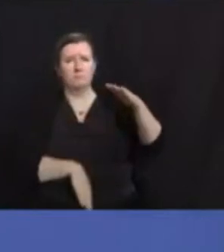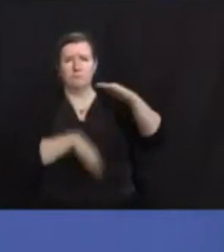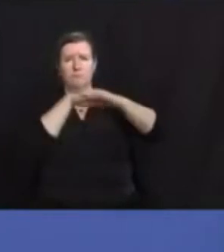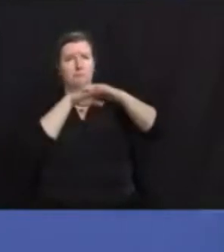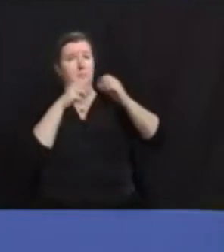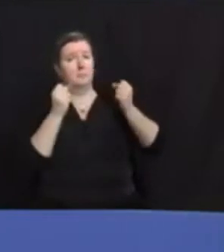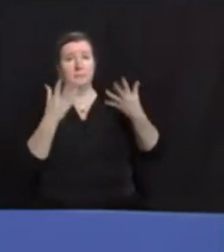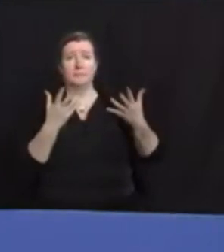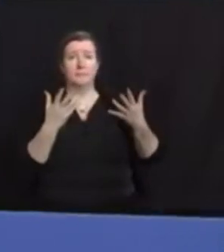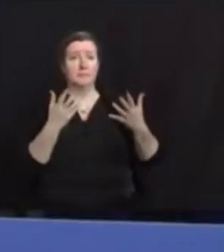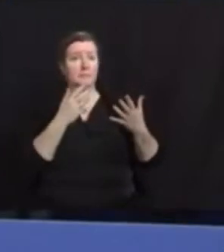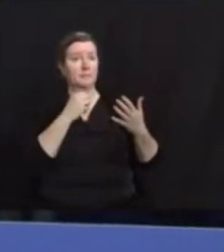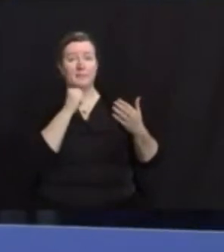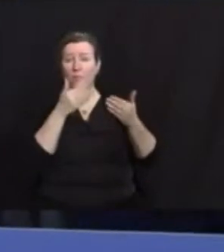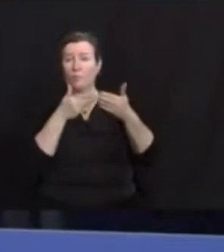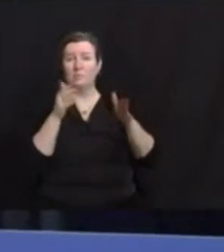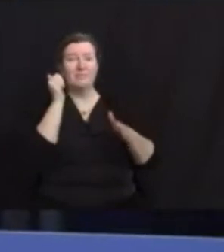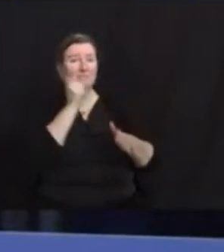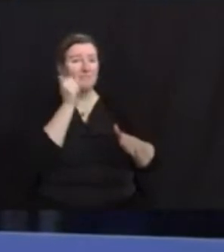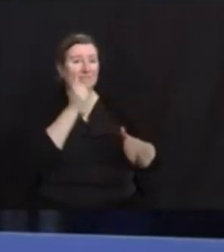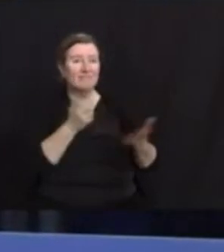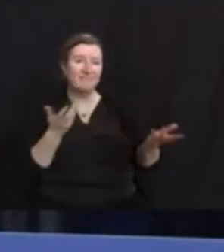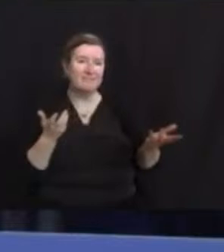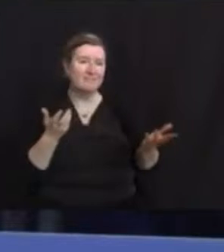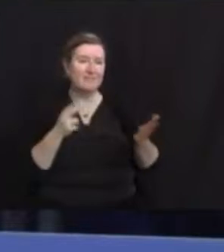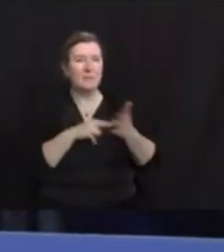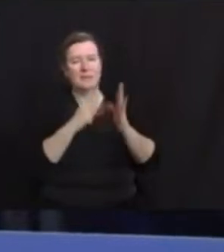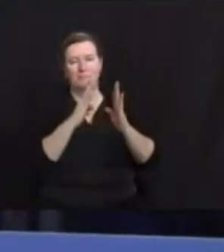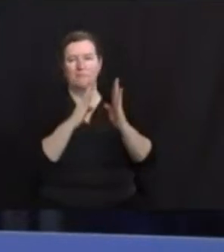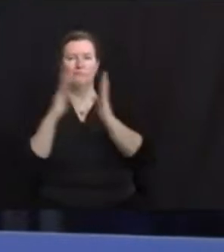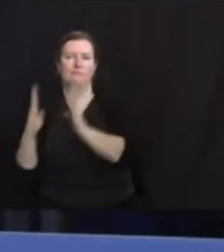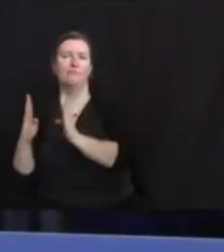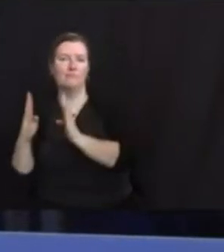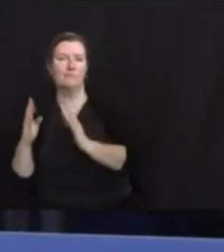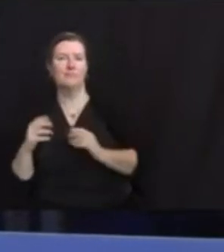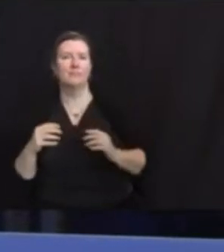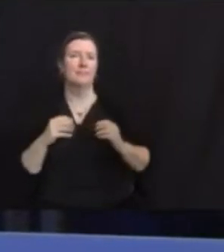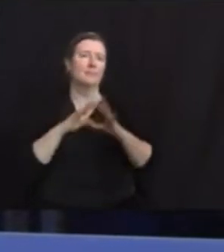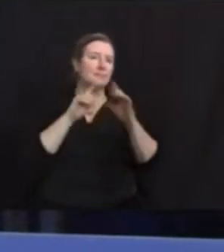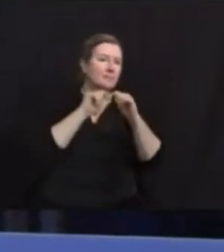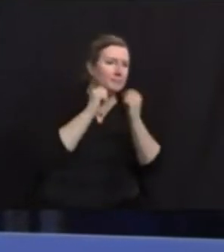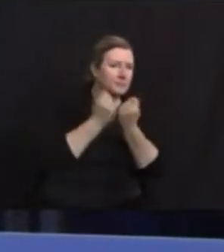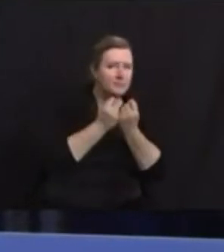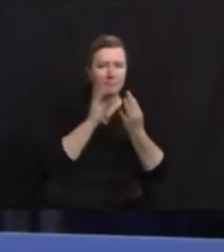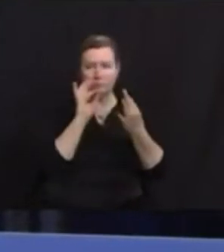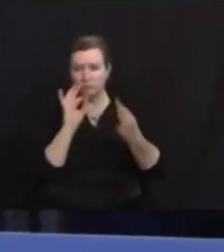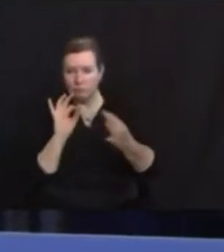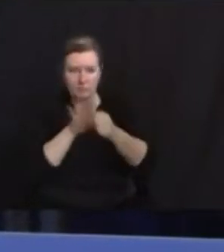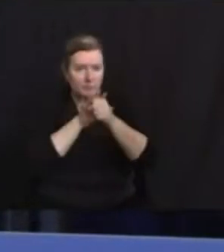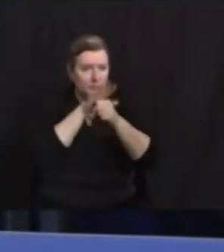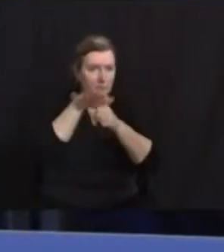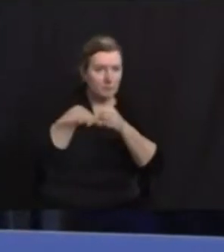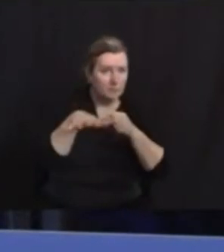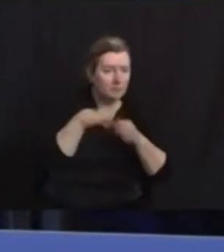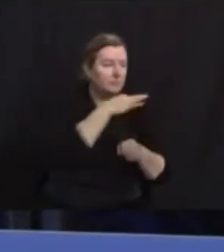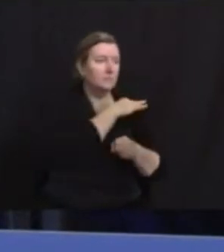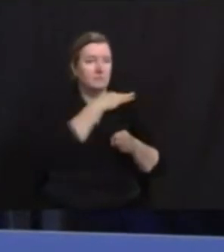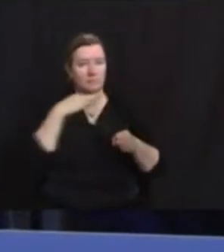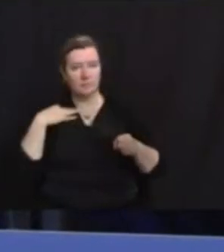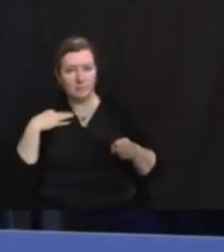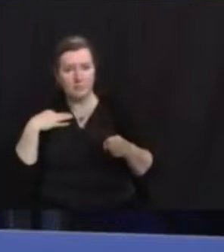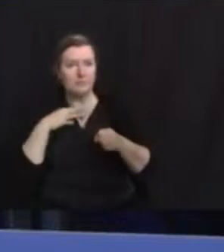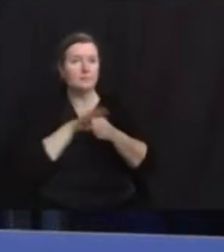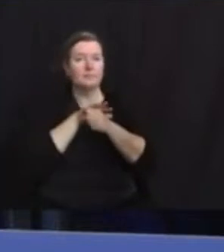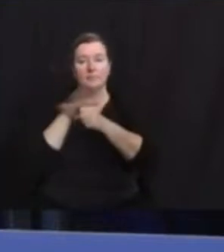were able to shift over. Clearly, all these teams are going to have to scramble to make sure they have the needed personnel. They certainly have